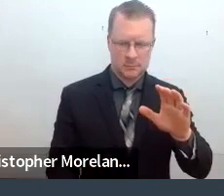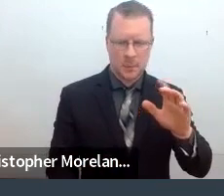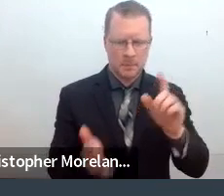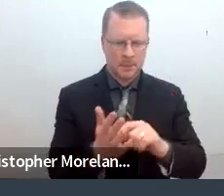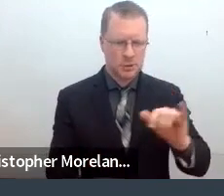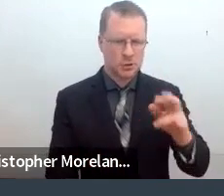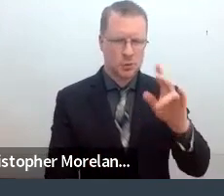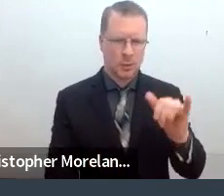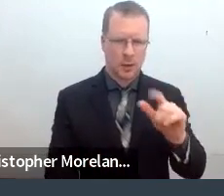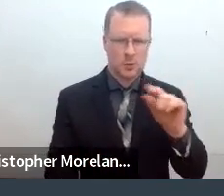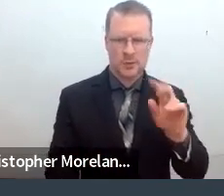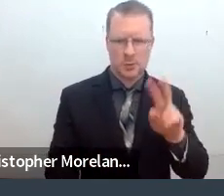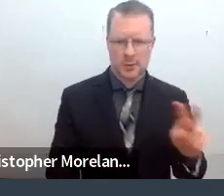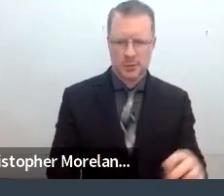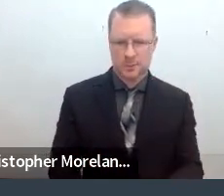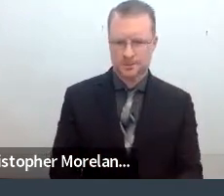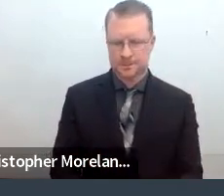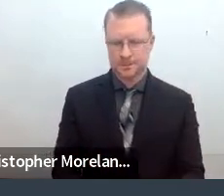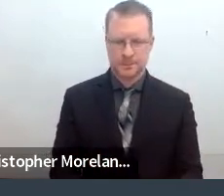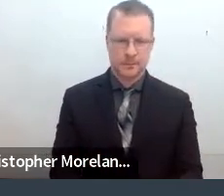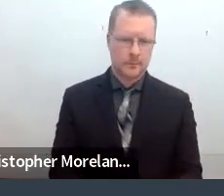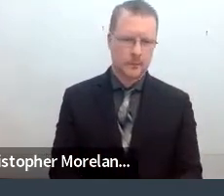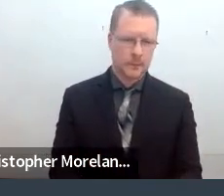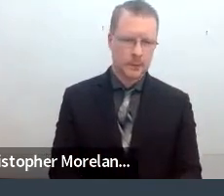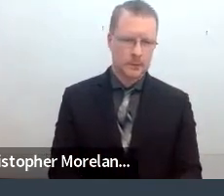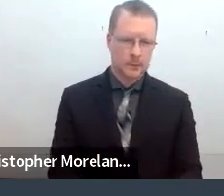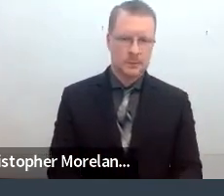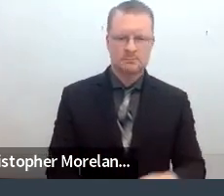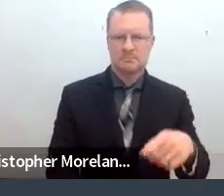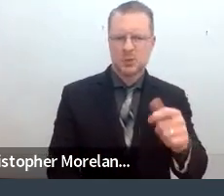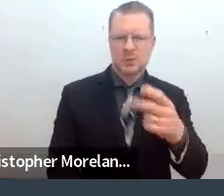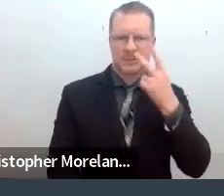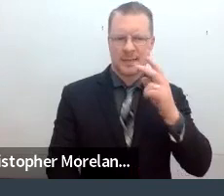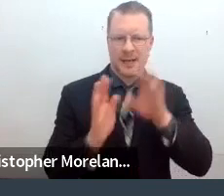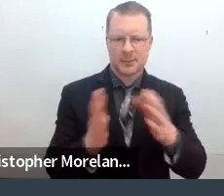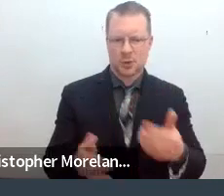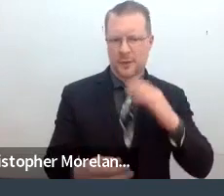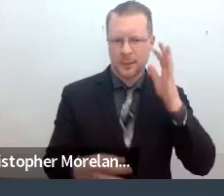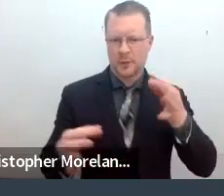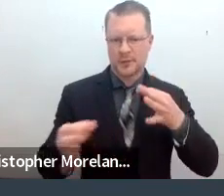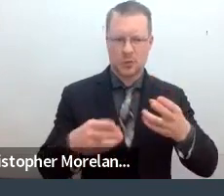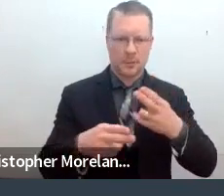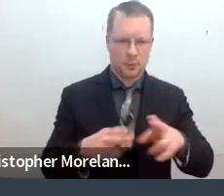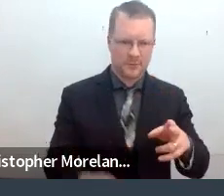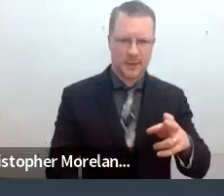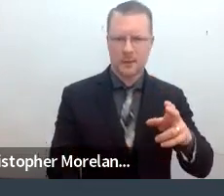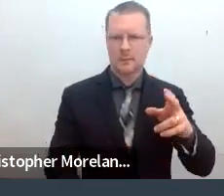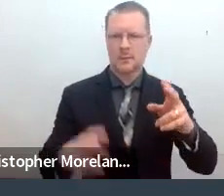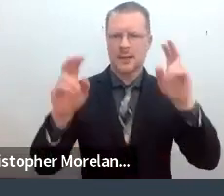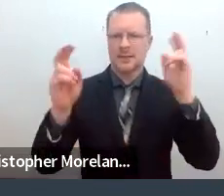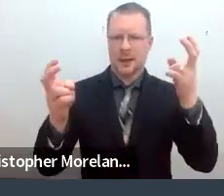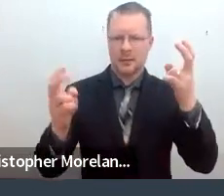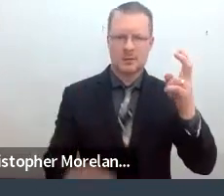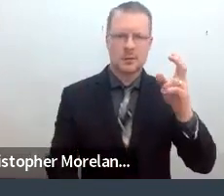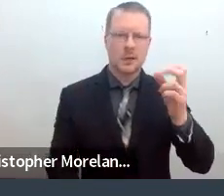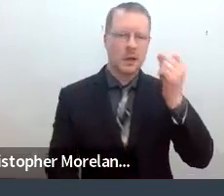from the AAMC and was published in July of 2022. And you can see the image here that